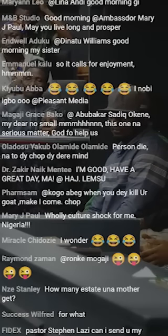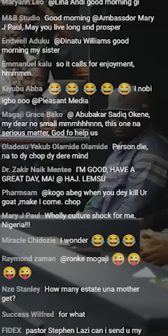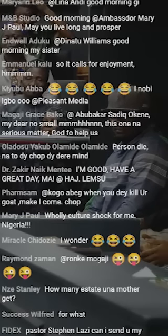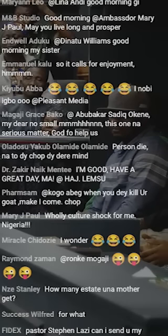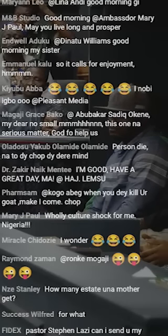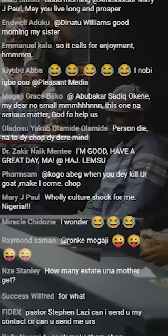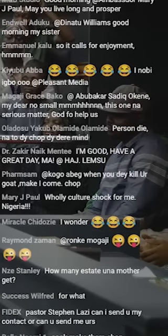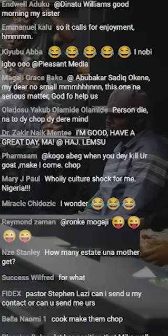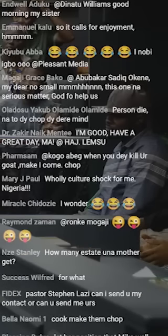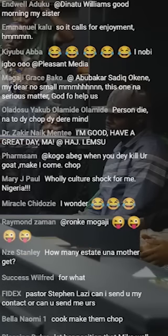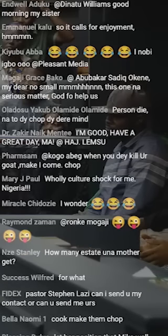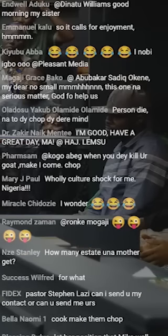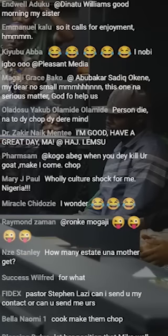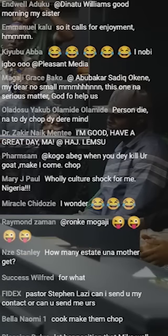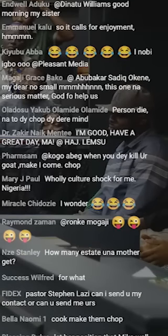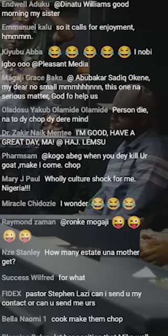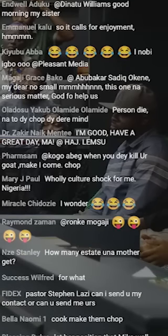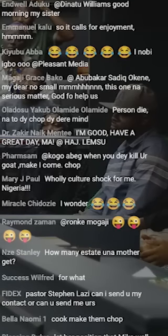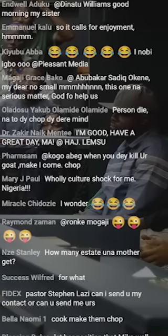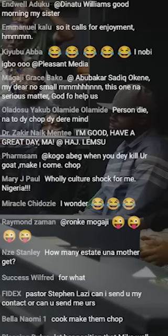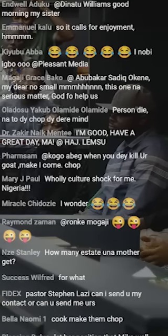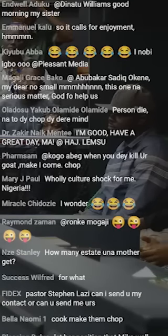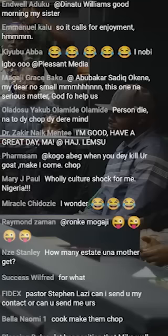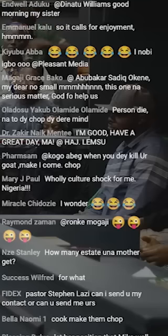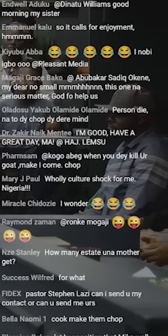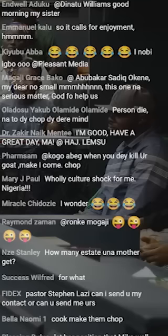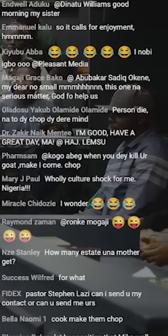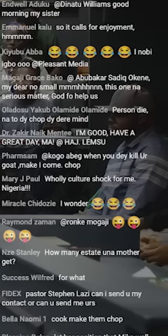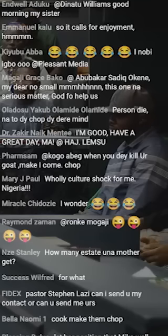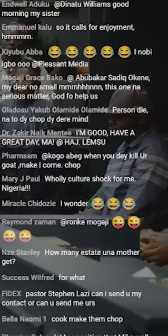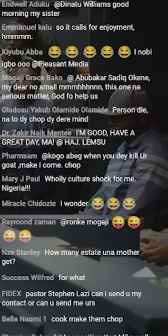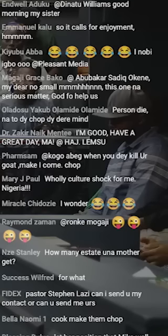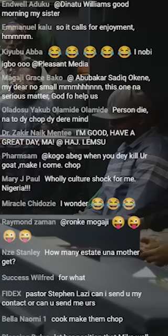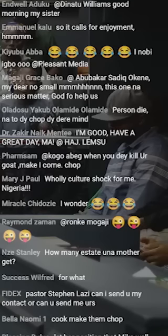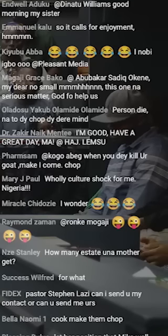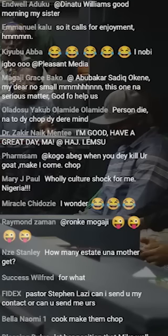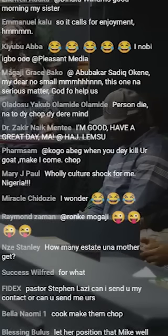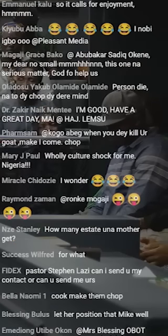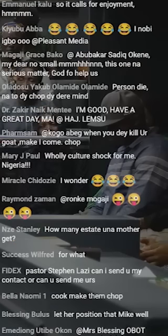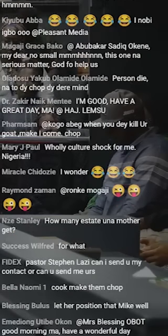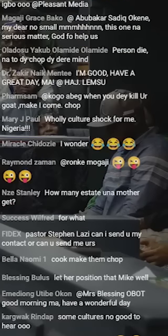Give the microphone to your sister, make we hear what she get to talk.